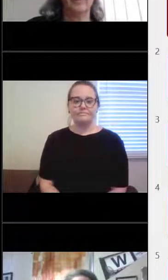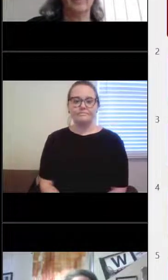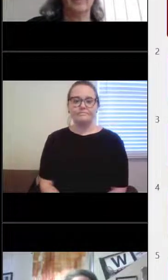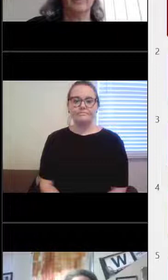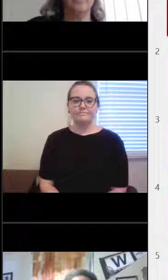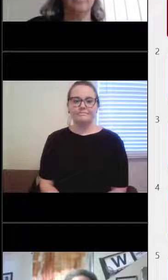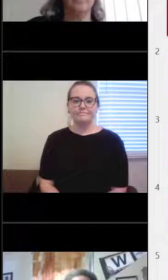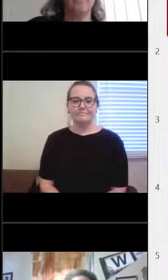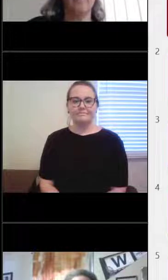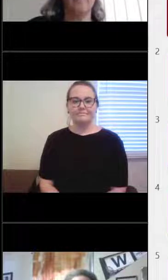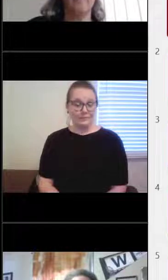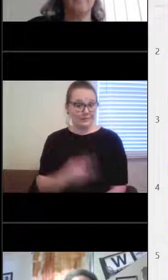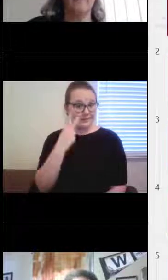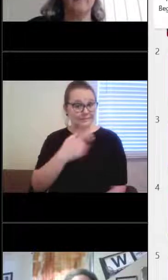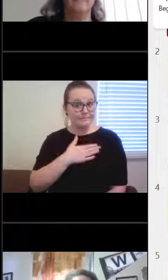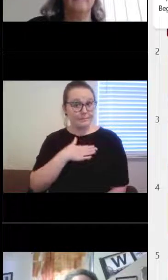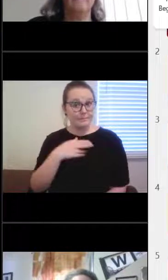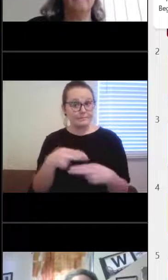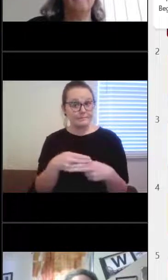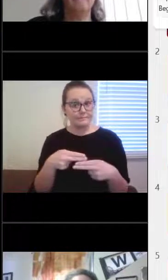I see my slides?